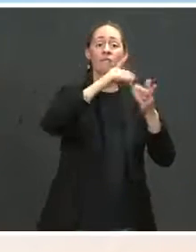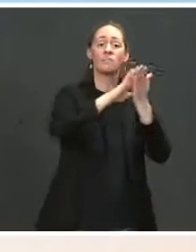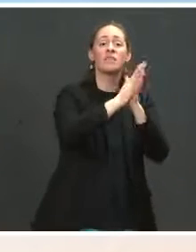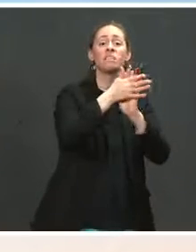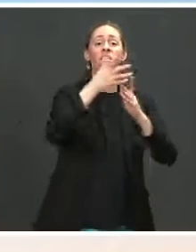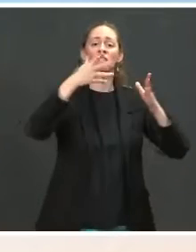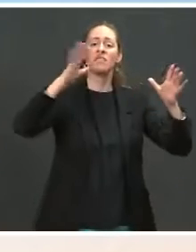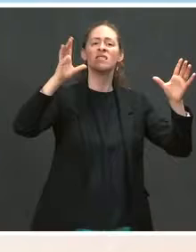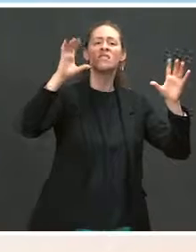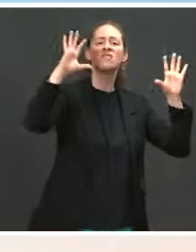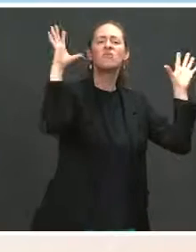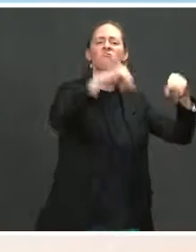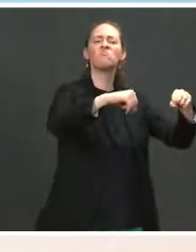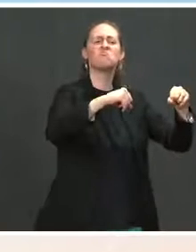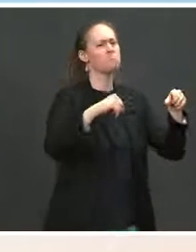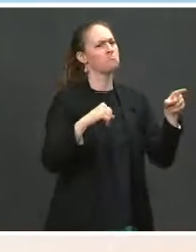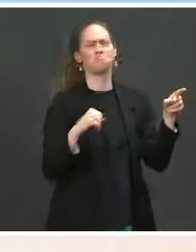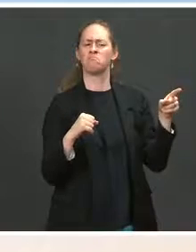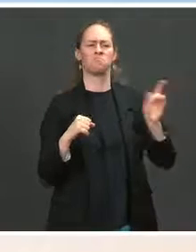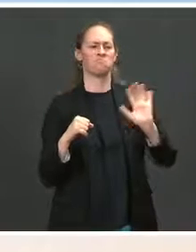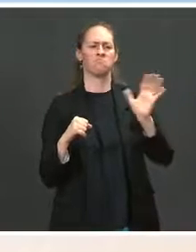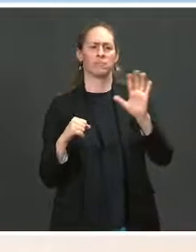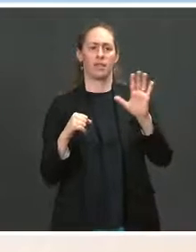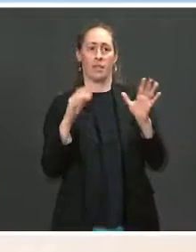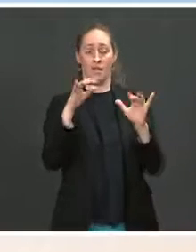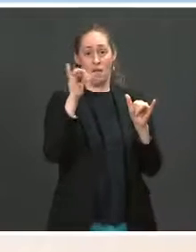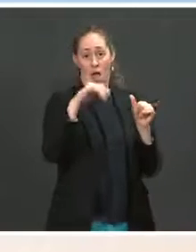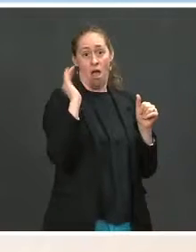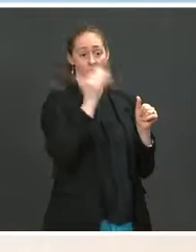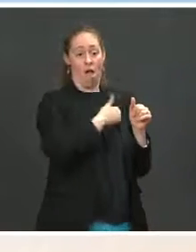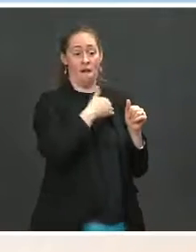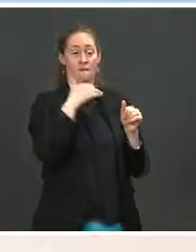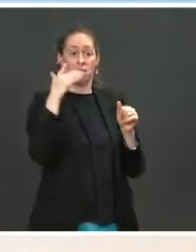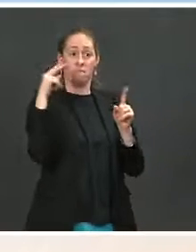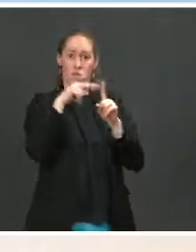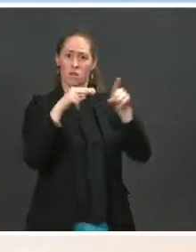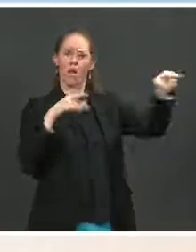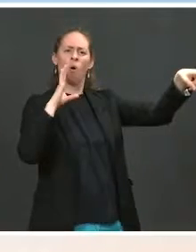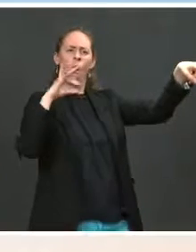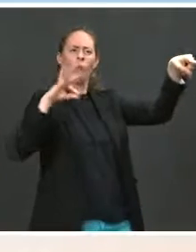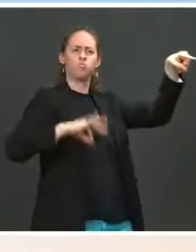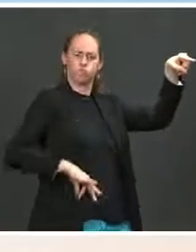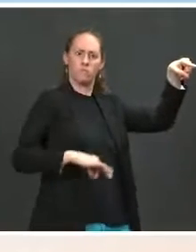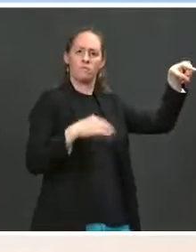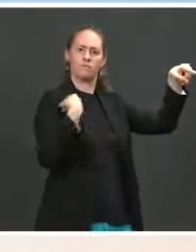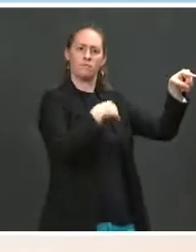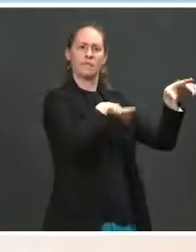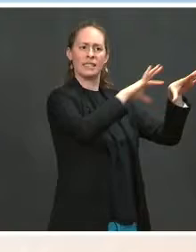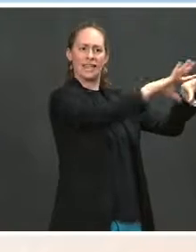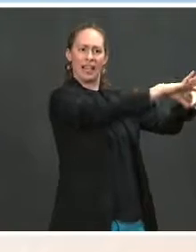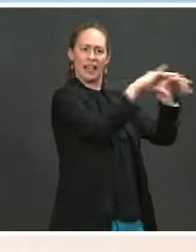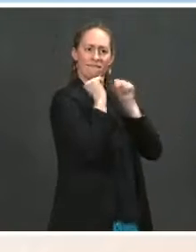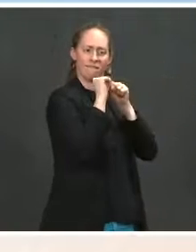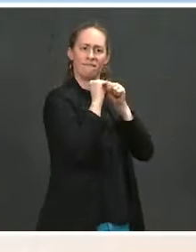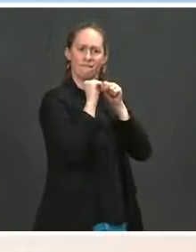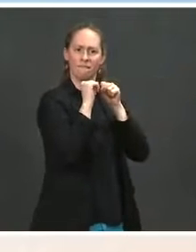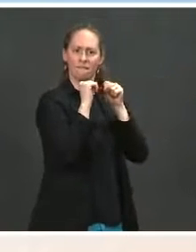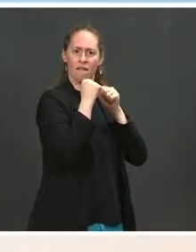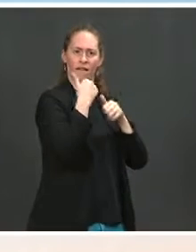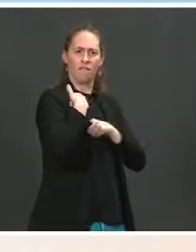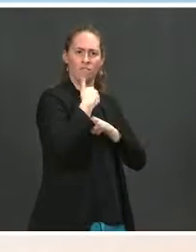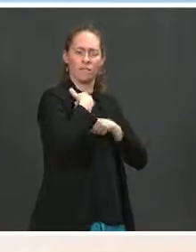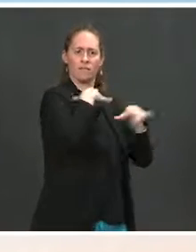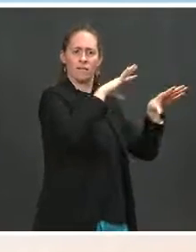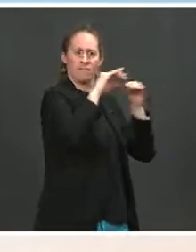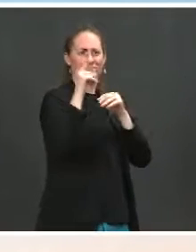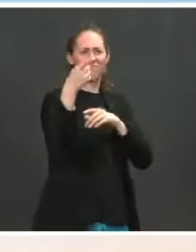in our view. In terms of conditions-based withdrawal, we've been, as you know, David, you've covered this for 20 years, I would say, not to age you.